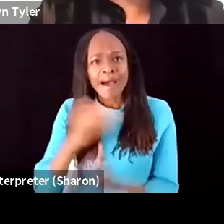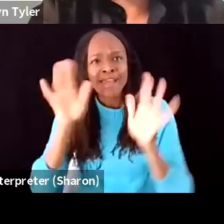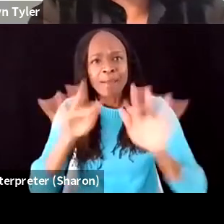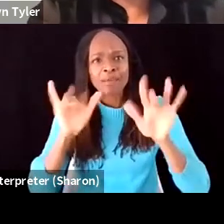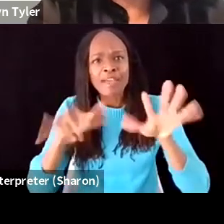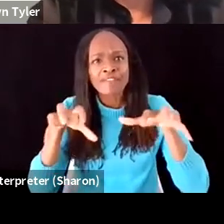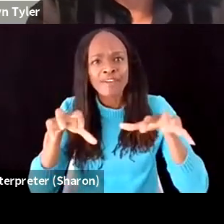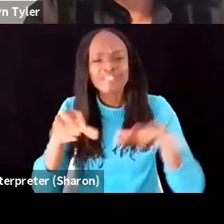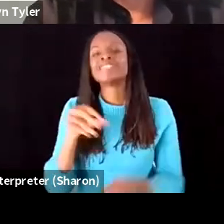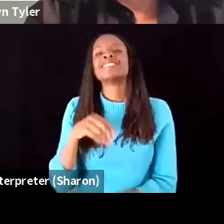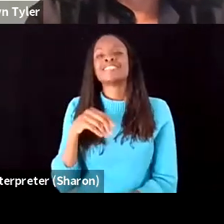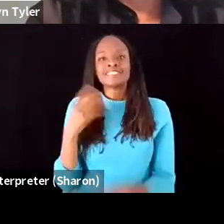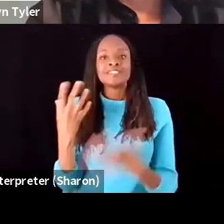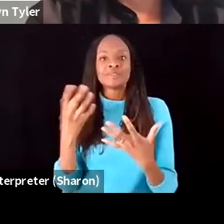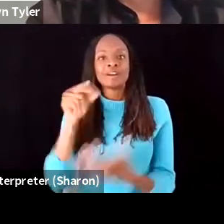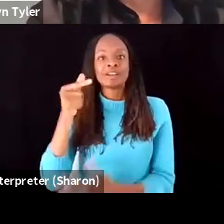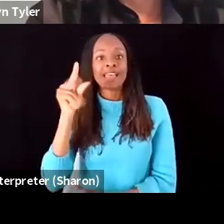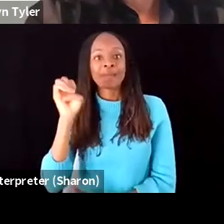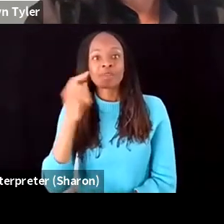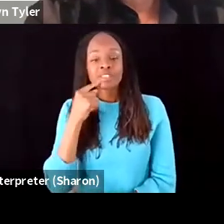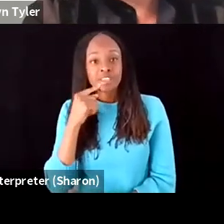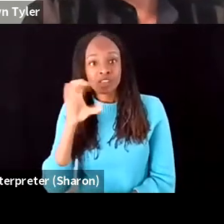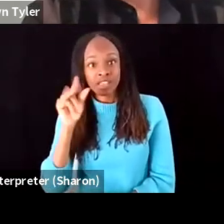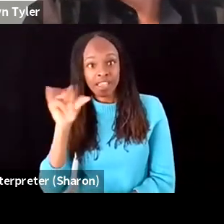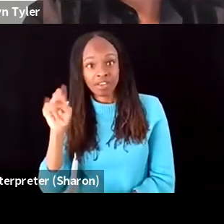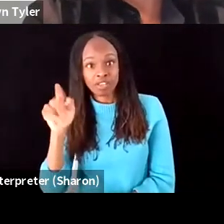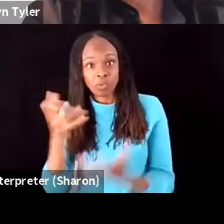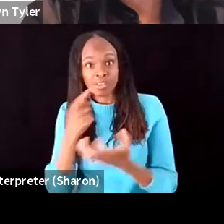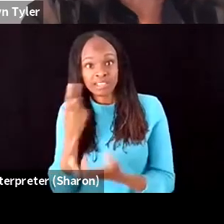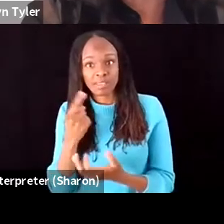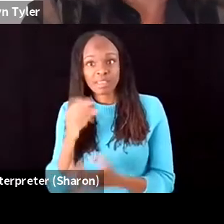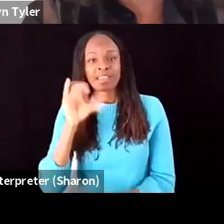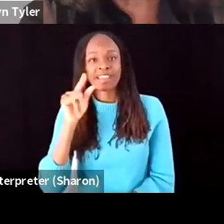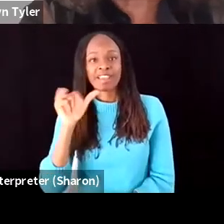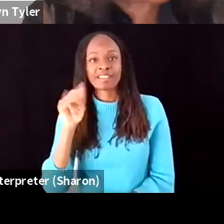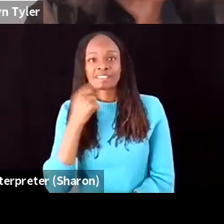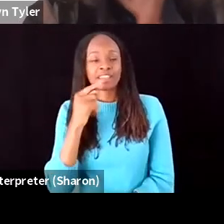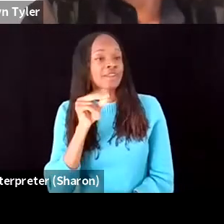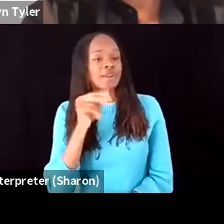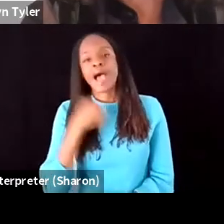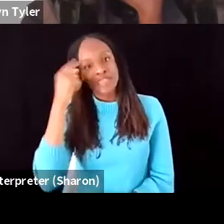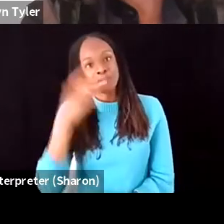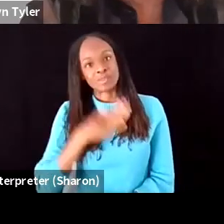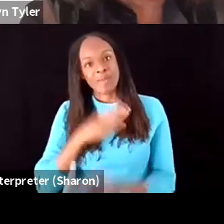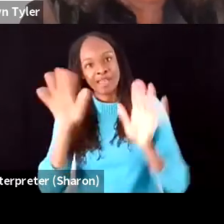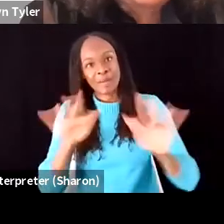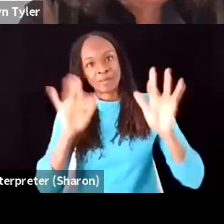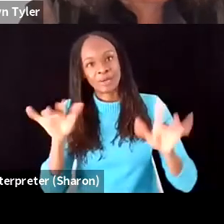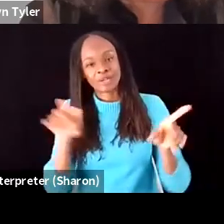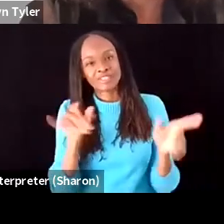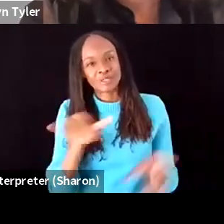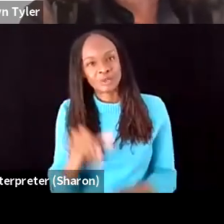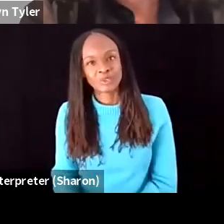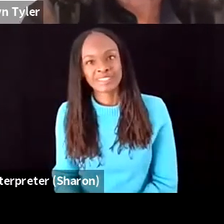Well, I think this is, go on. Carolyn, were you going to say something? No, I was saying, I thought it was my computer, like. Oh, there you go. This